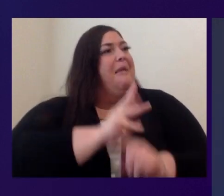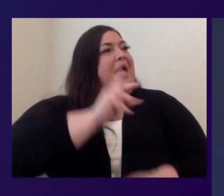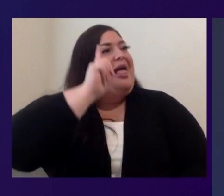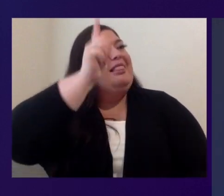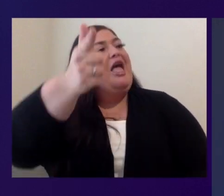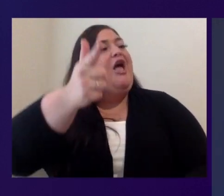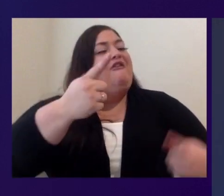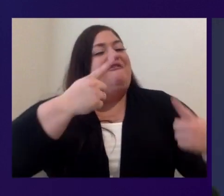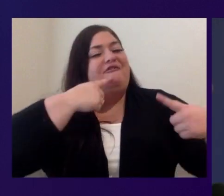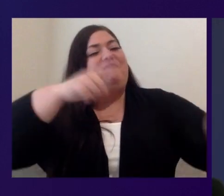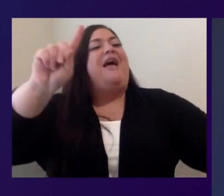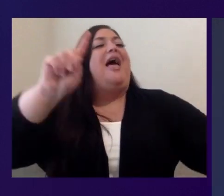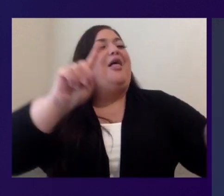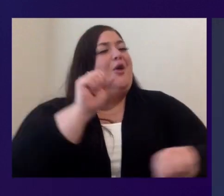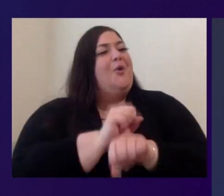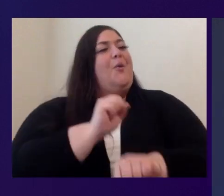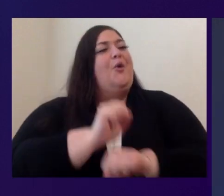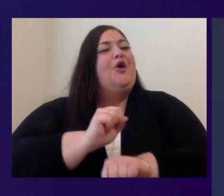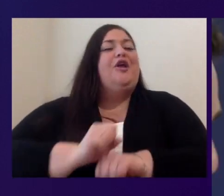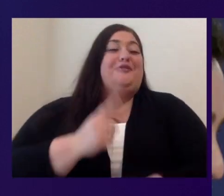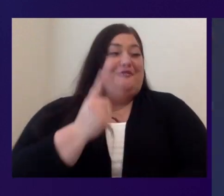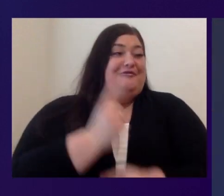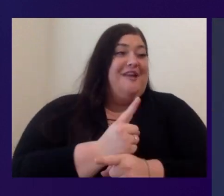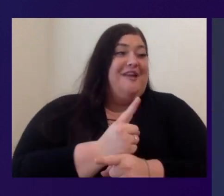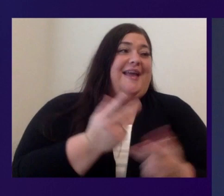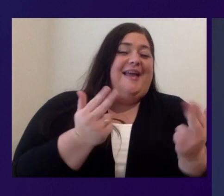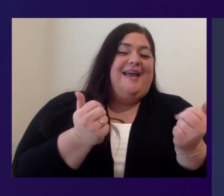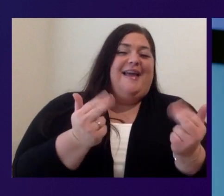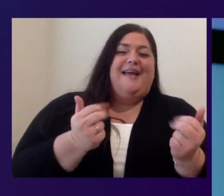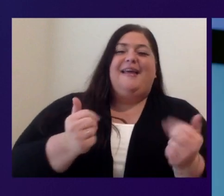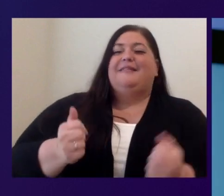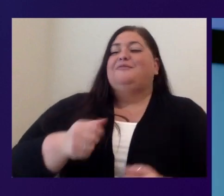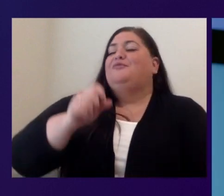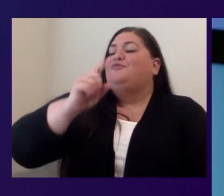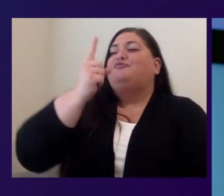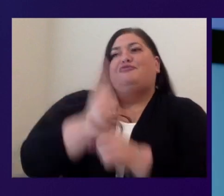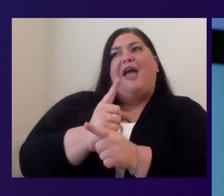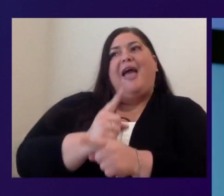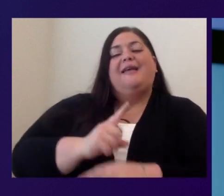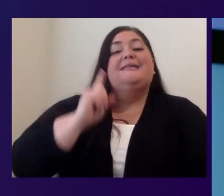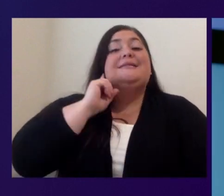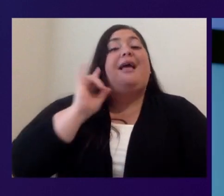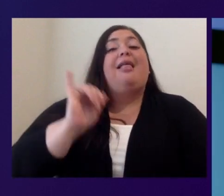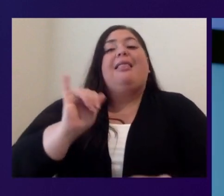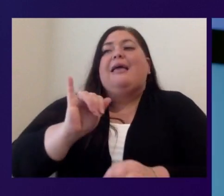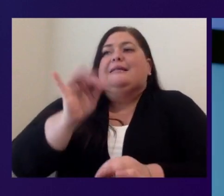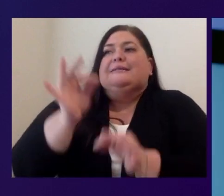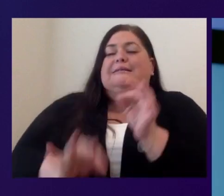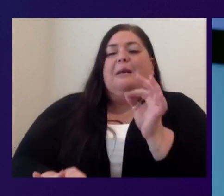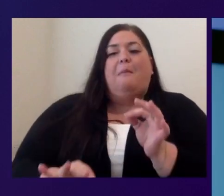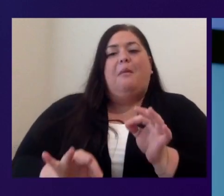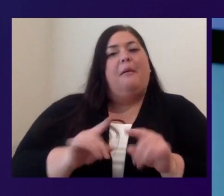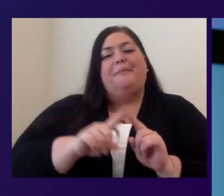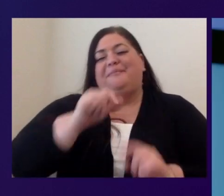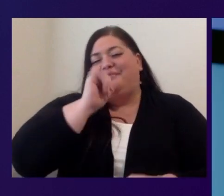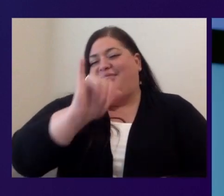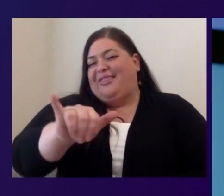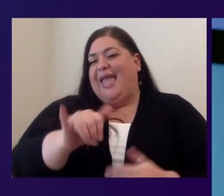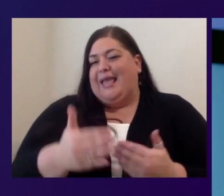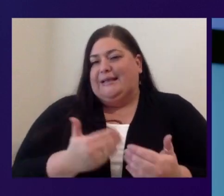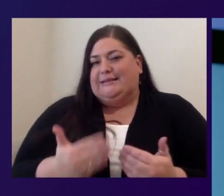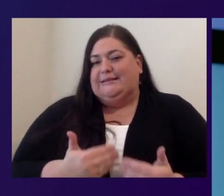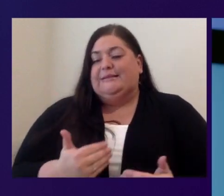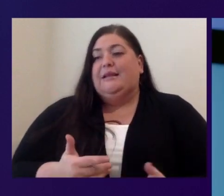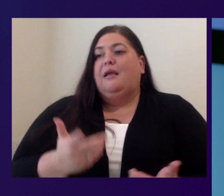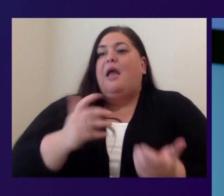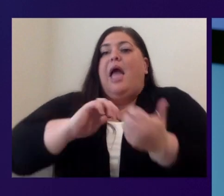onboarding goes. Sounds very easy, but it's not that easy, apparently. So that's a common theme, right? Like, how do I get my users